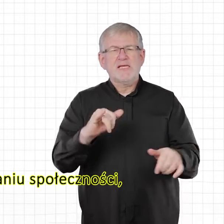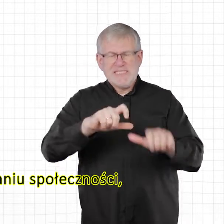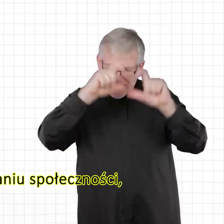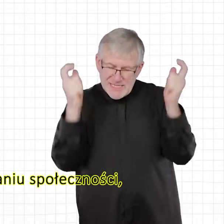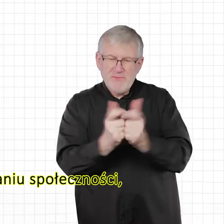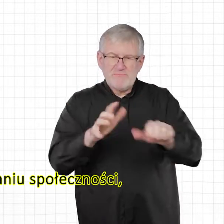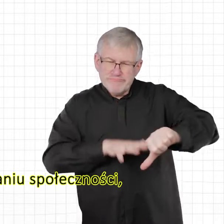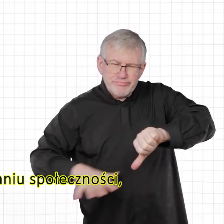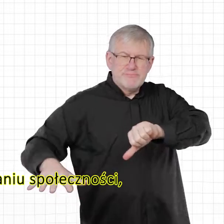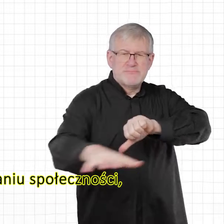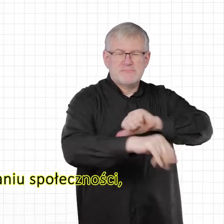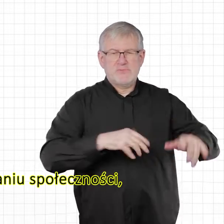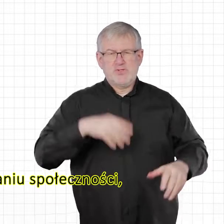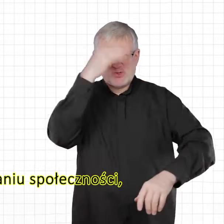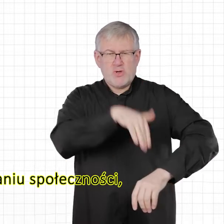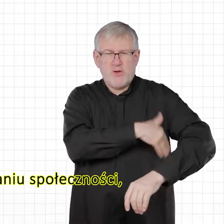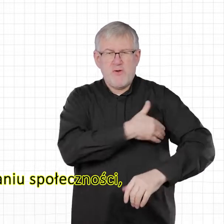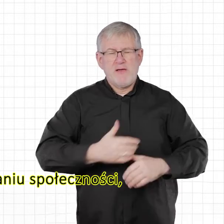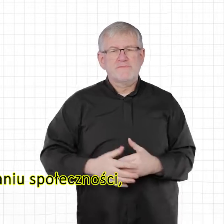we are not so